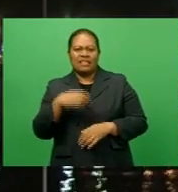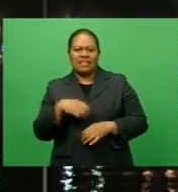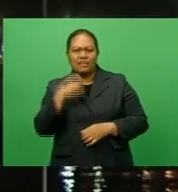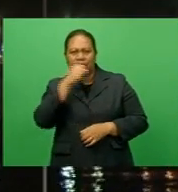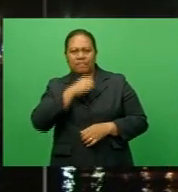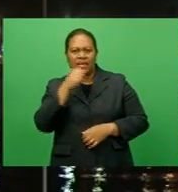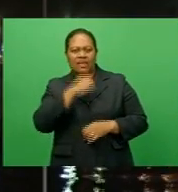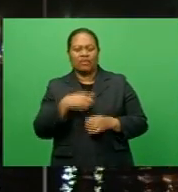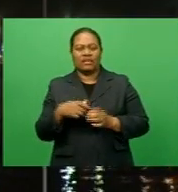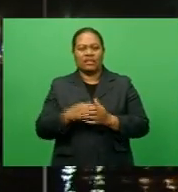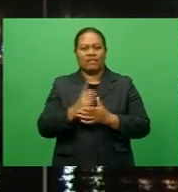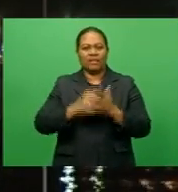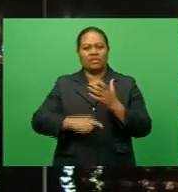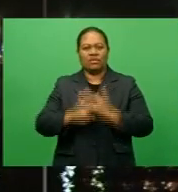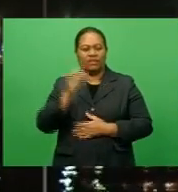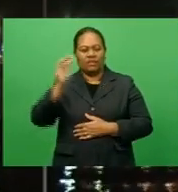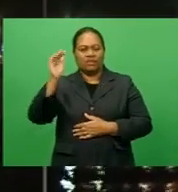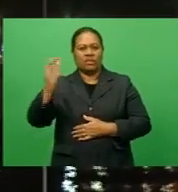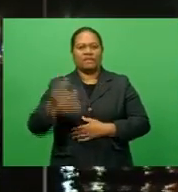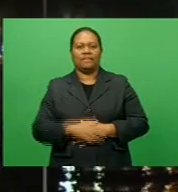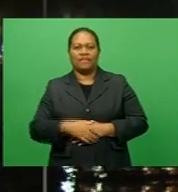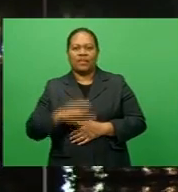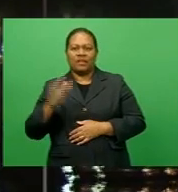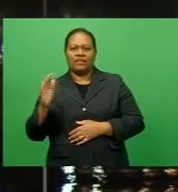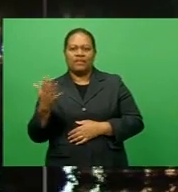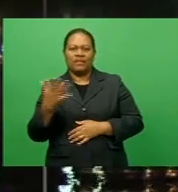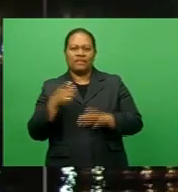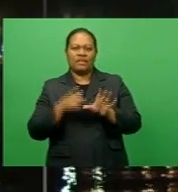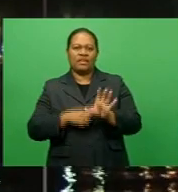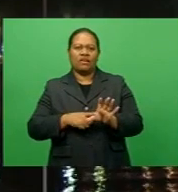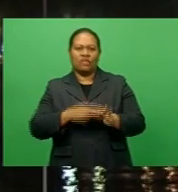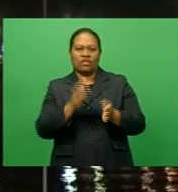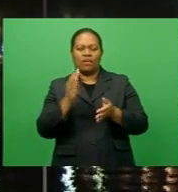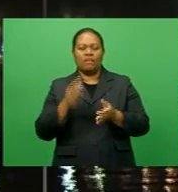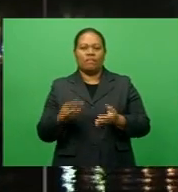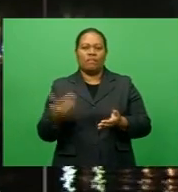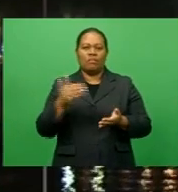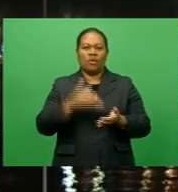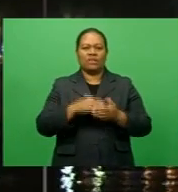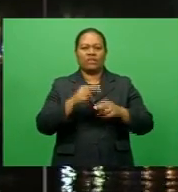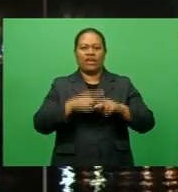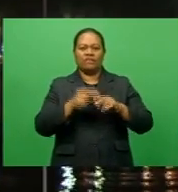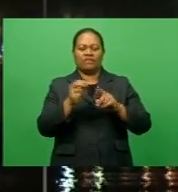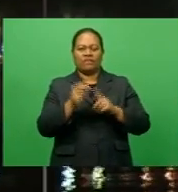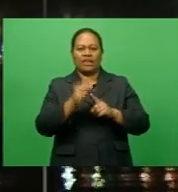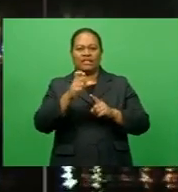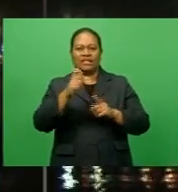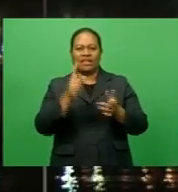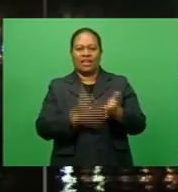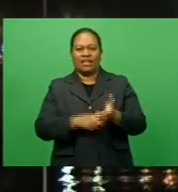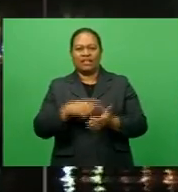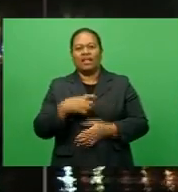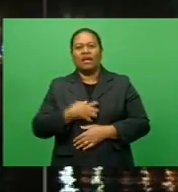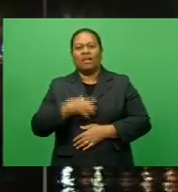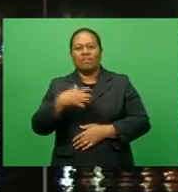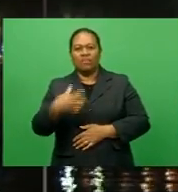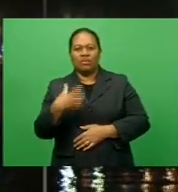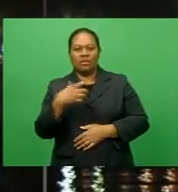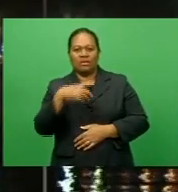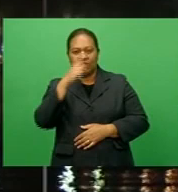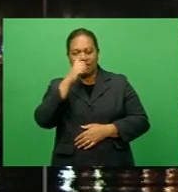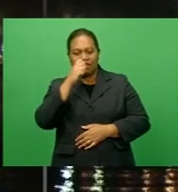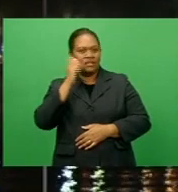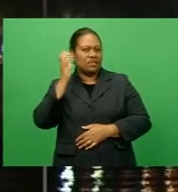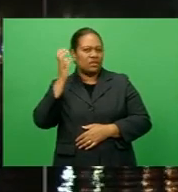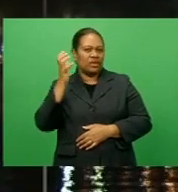bleak future and 5th consecutive year of bonus for FPCL. For these stories and others, you can tune in daily to our sister